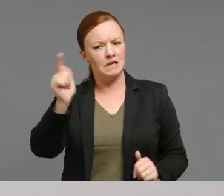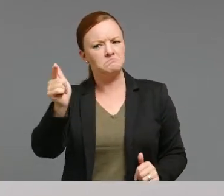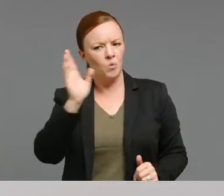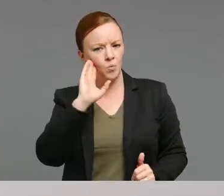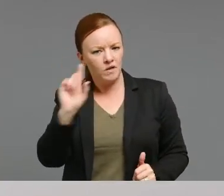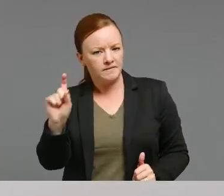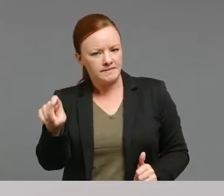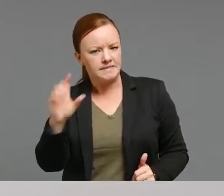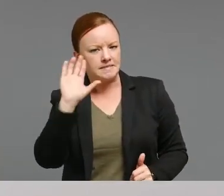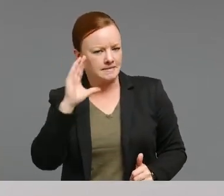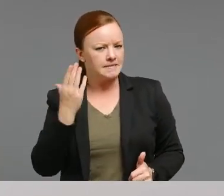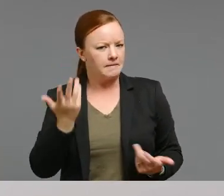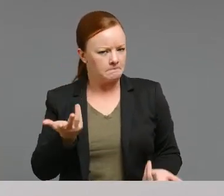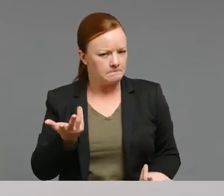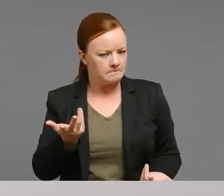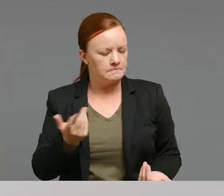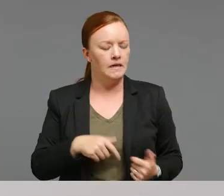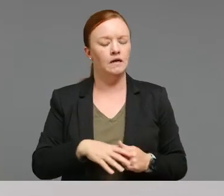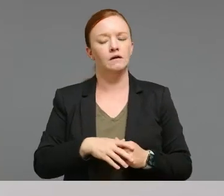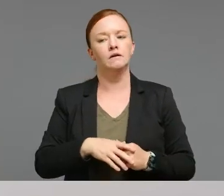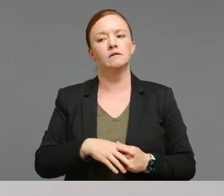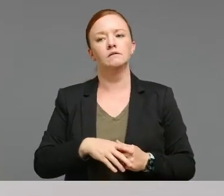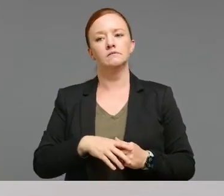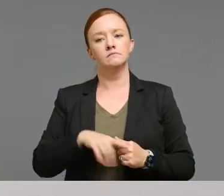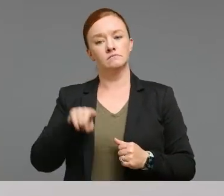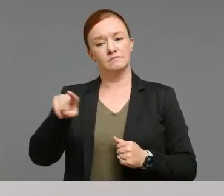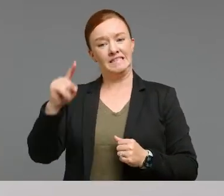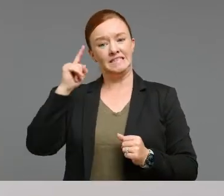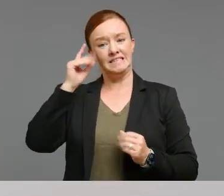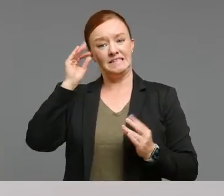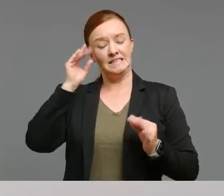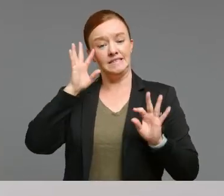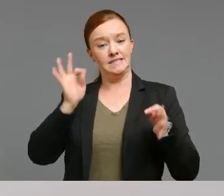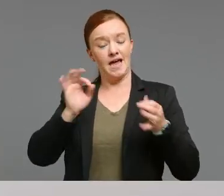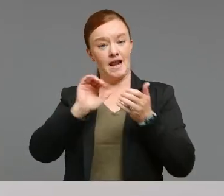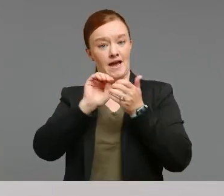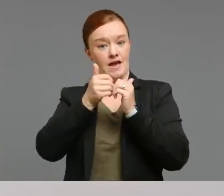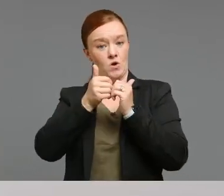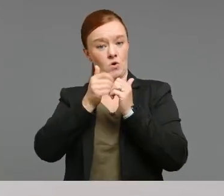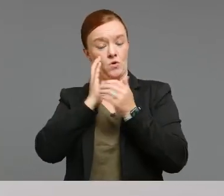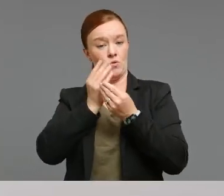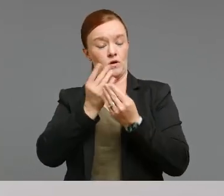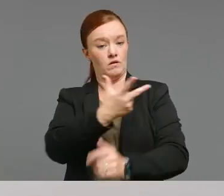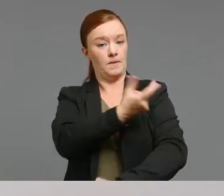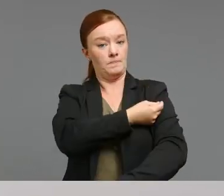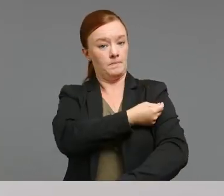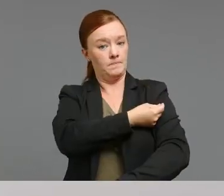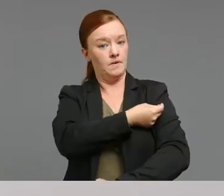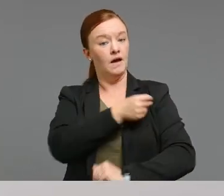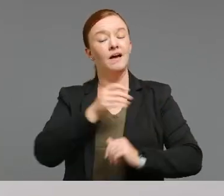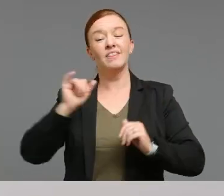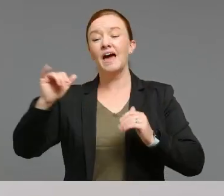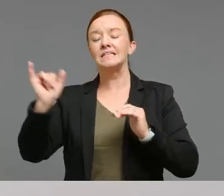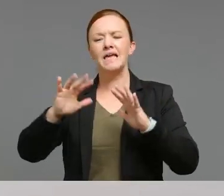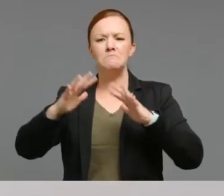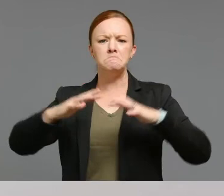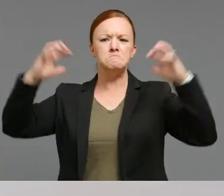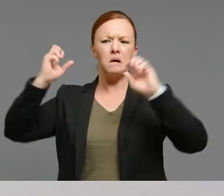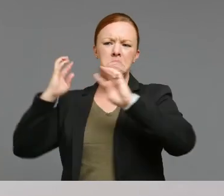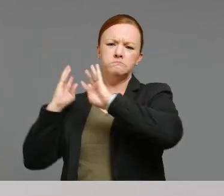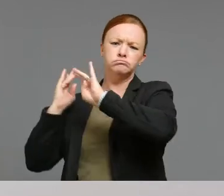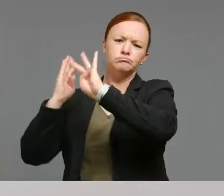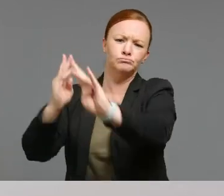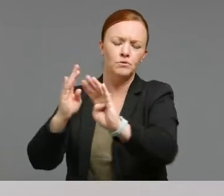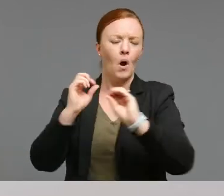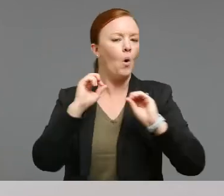point. Have you decided what the distribution method is gonna be? Are we looking at mass sites, or is it more likely to be at the doctor